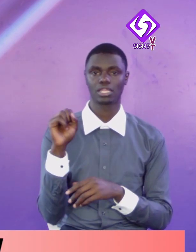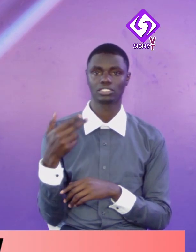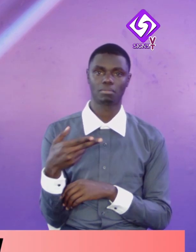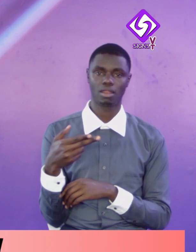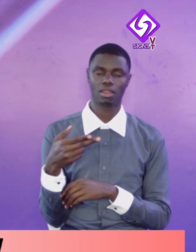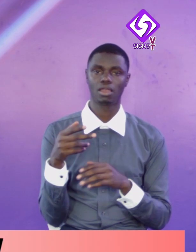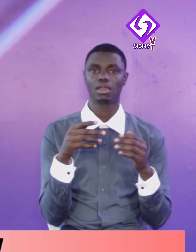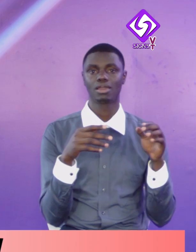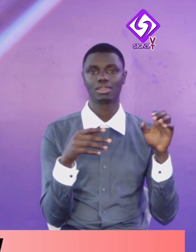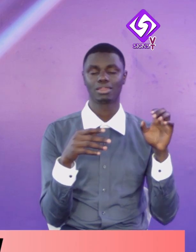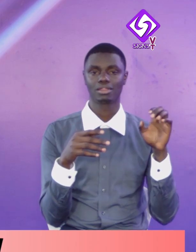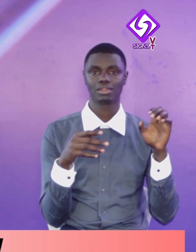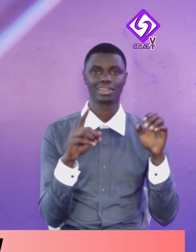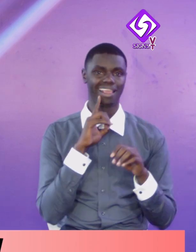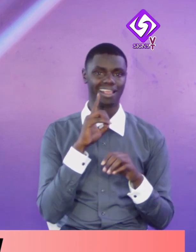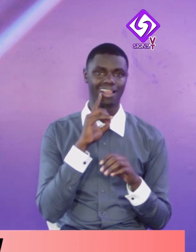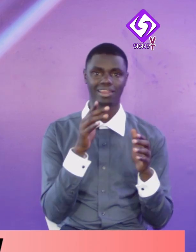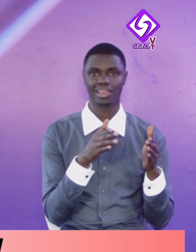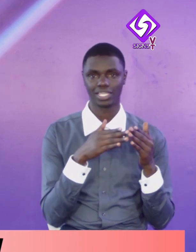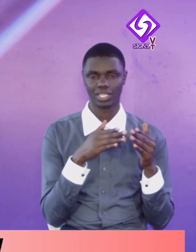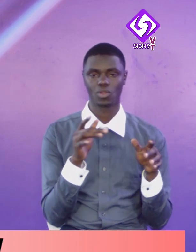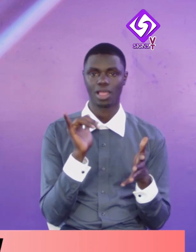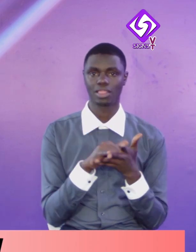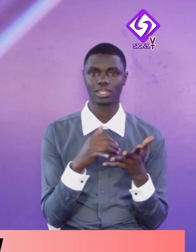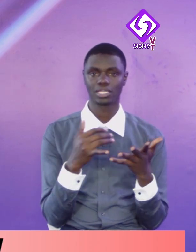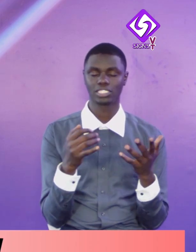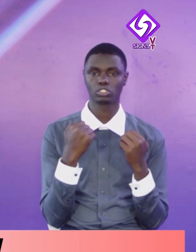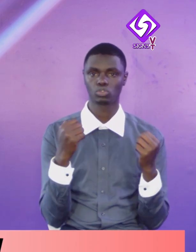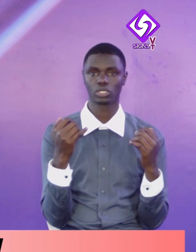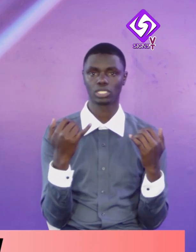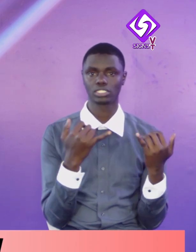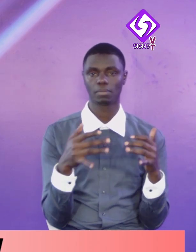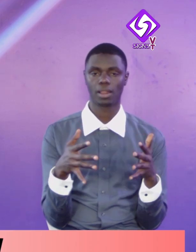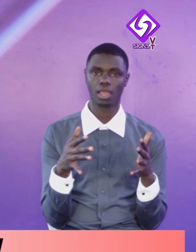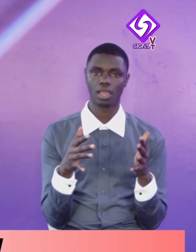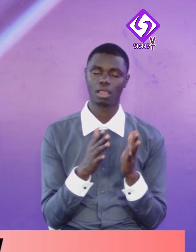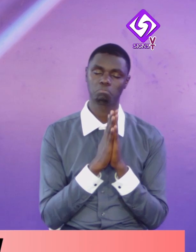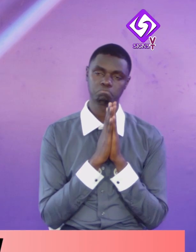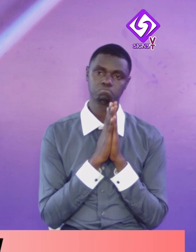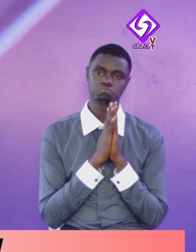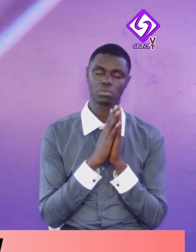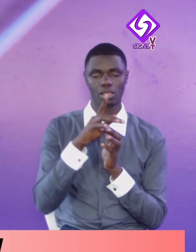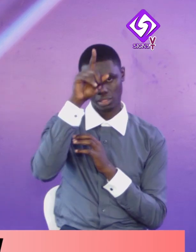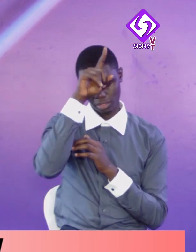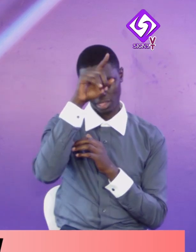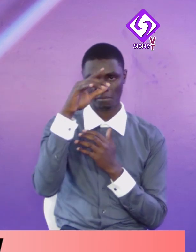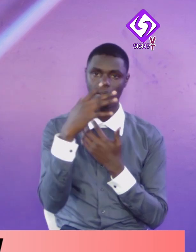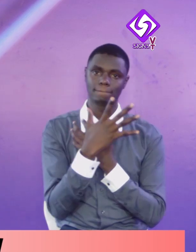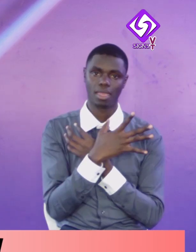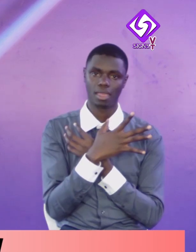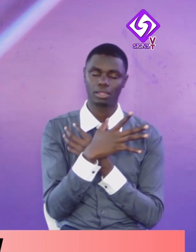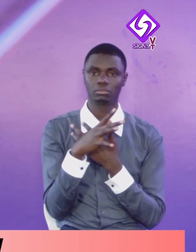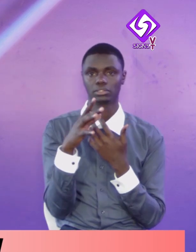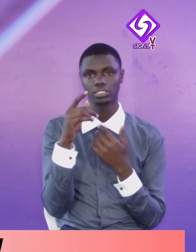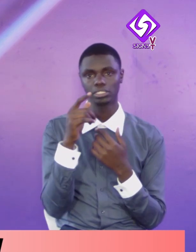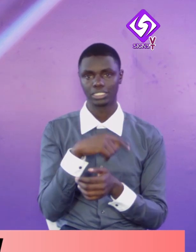In England, we have Arsenal, and that is the strongest player we are sending to them. In Germany, we have Bayern. In